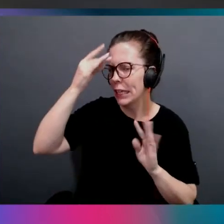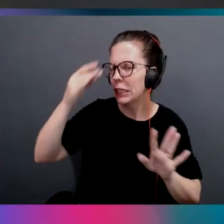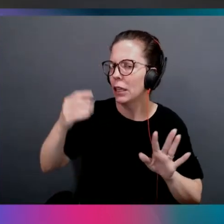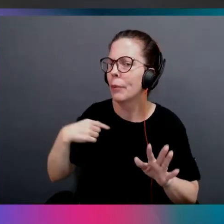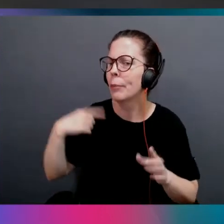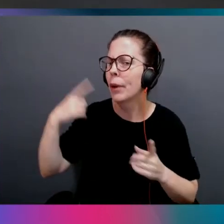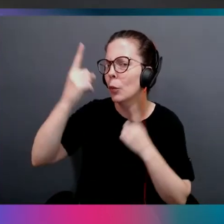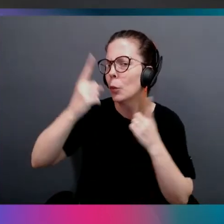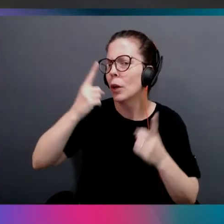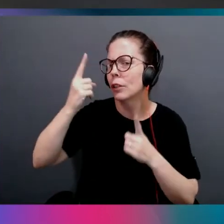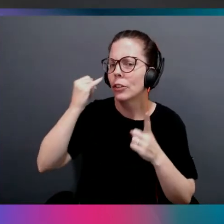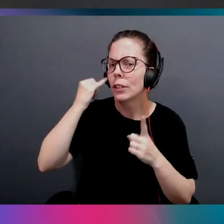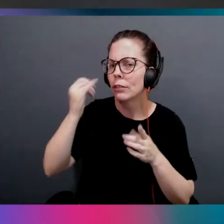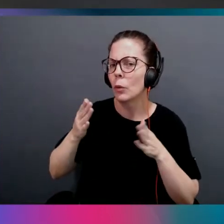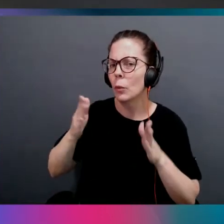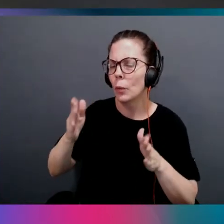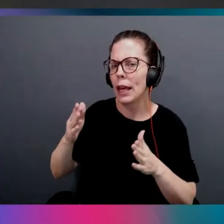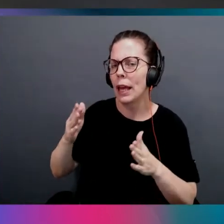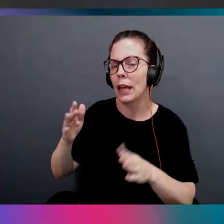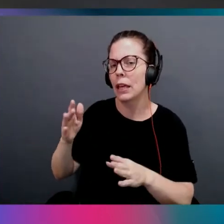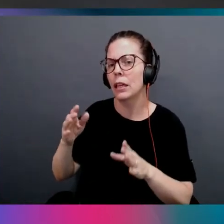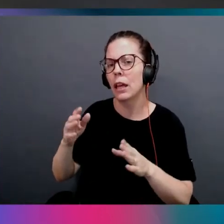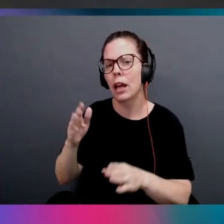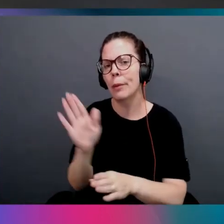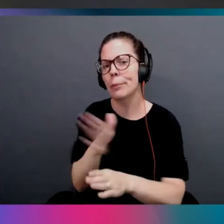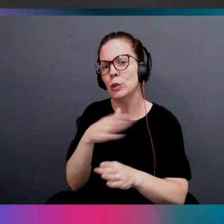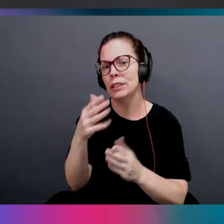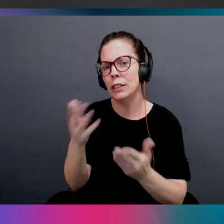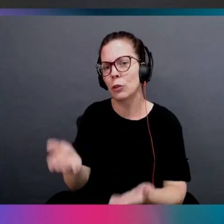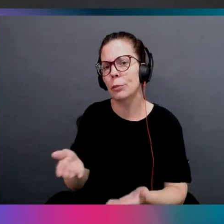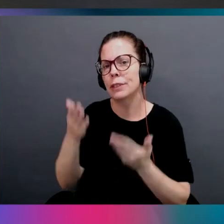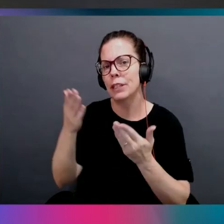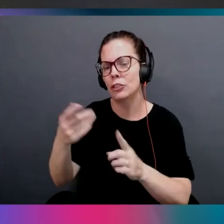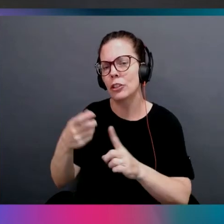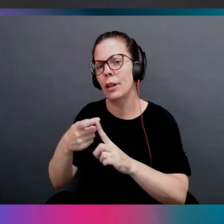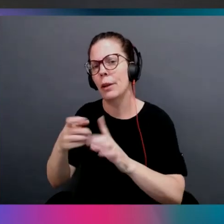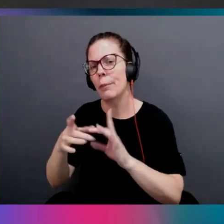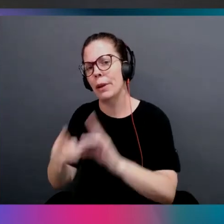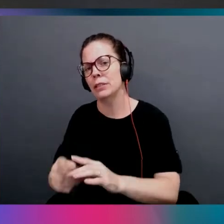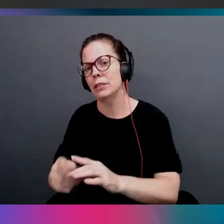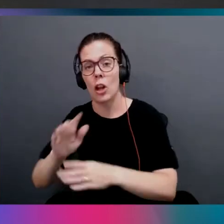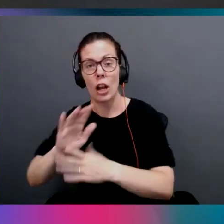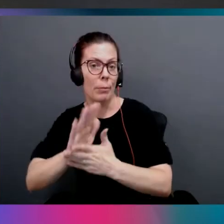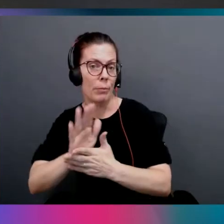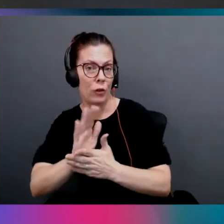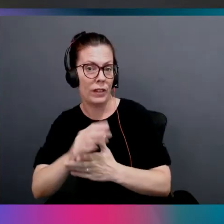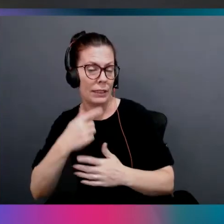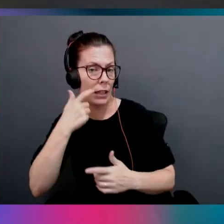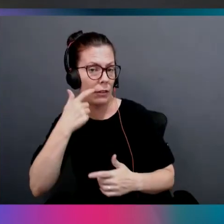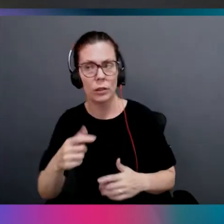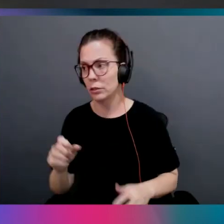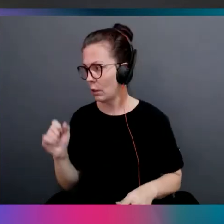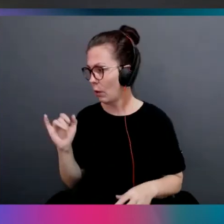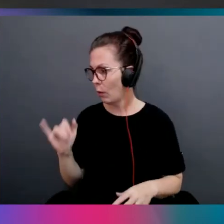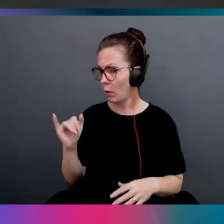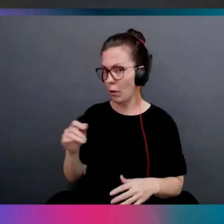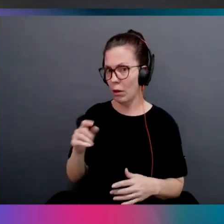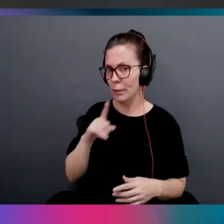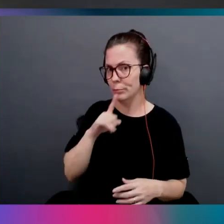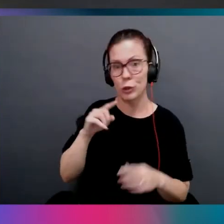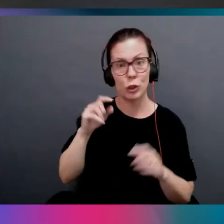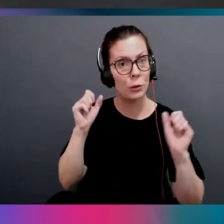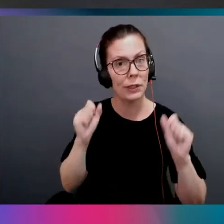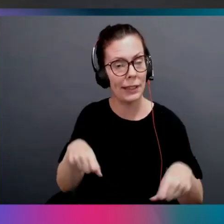have a recommendation for music based on movies that I've watched. Ooh. I bet you we can, because you know what? That's just a